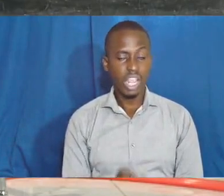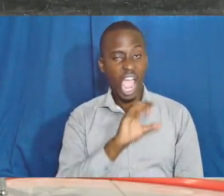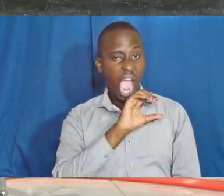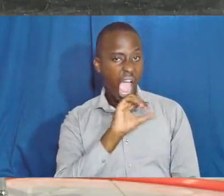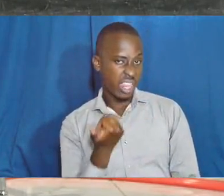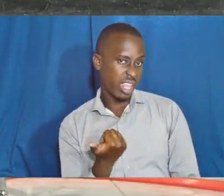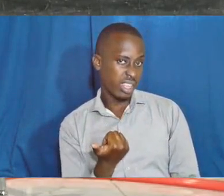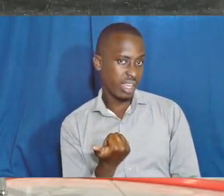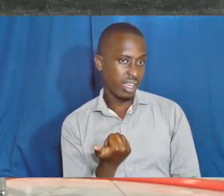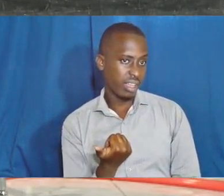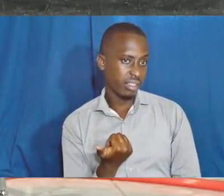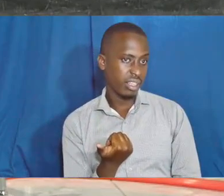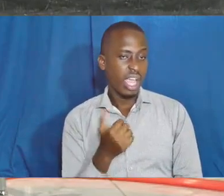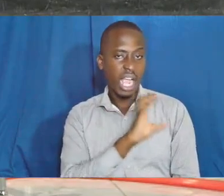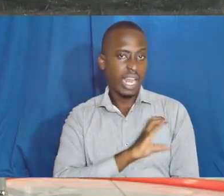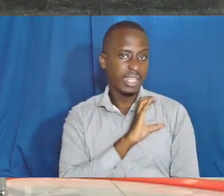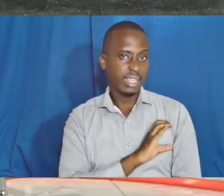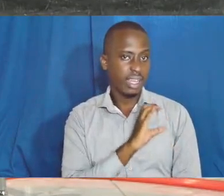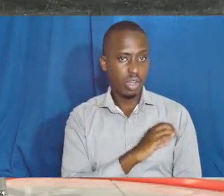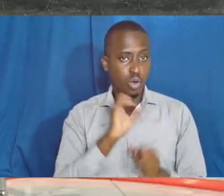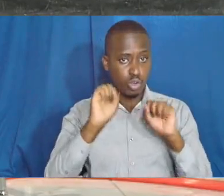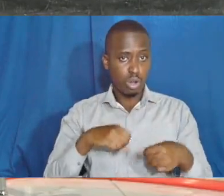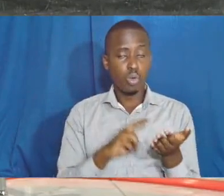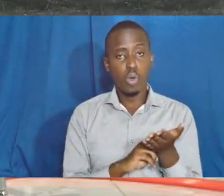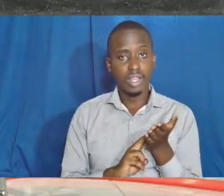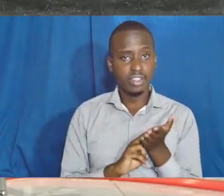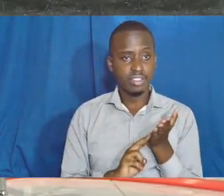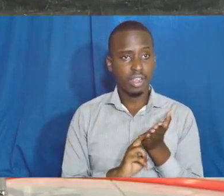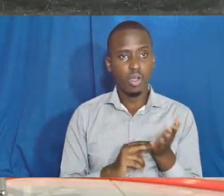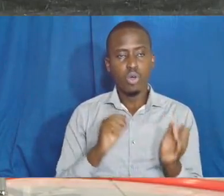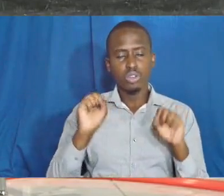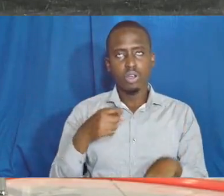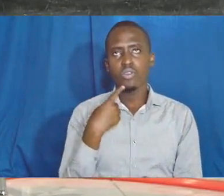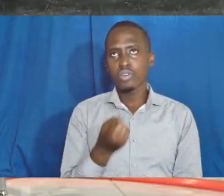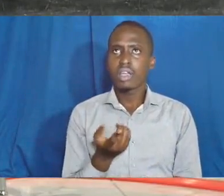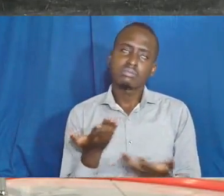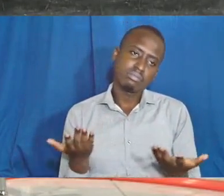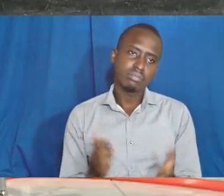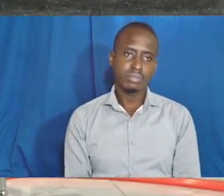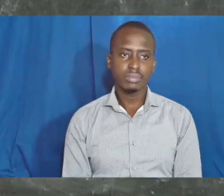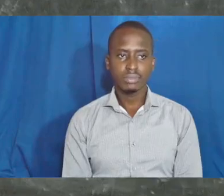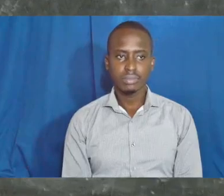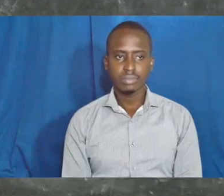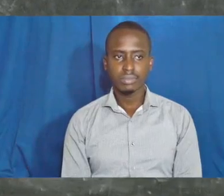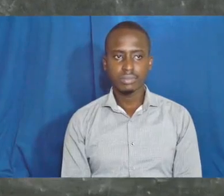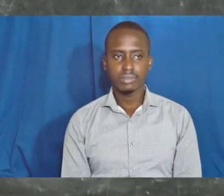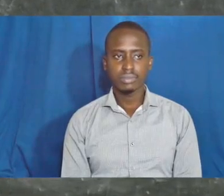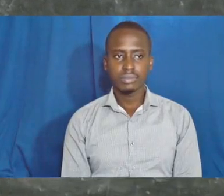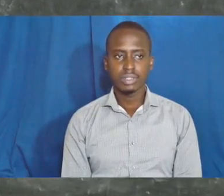substance, another characteristic that you can use, you can also